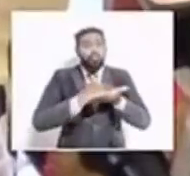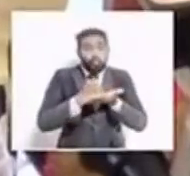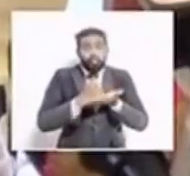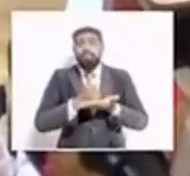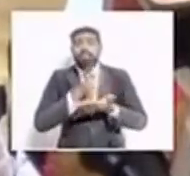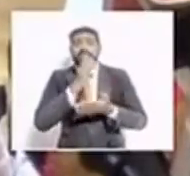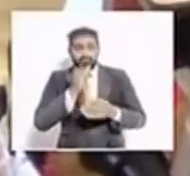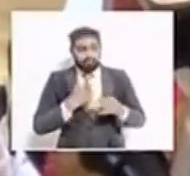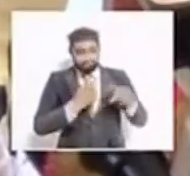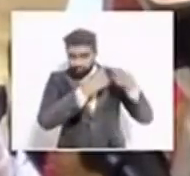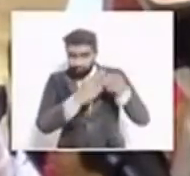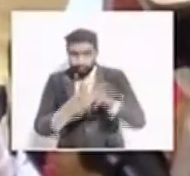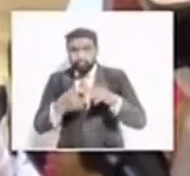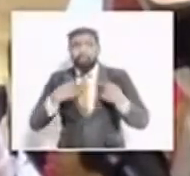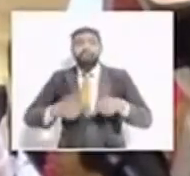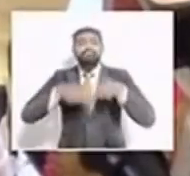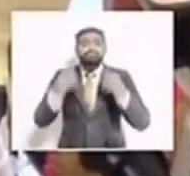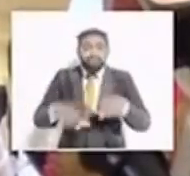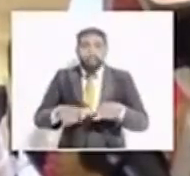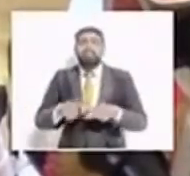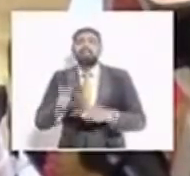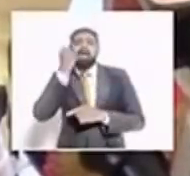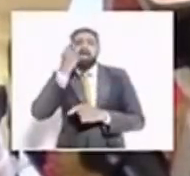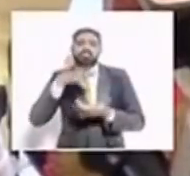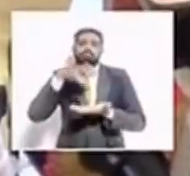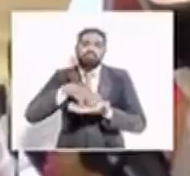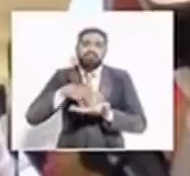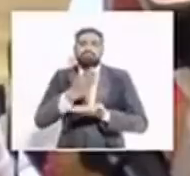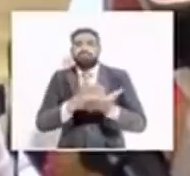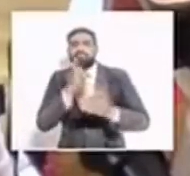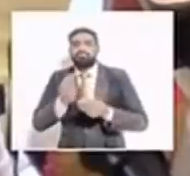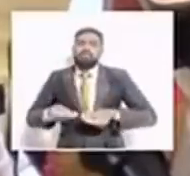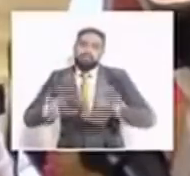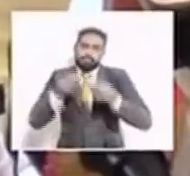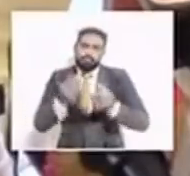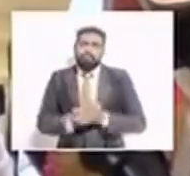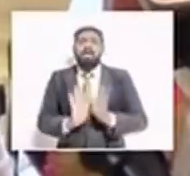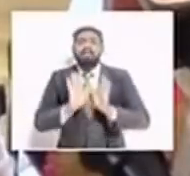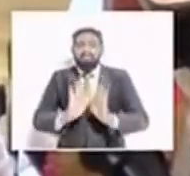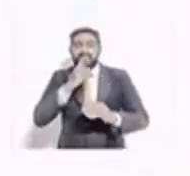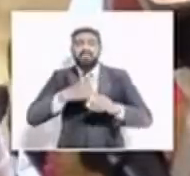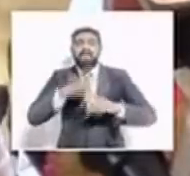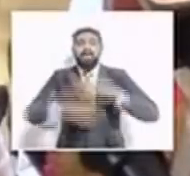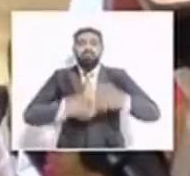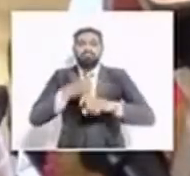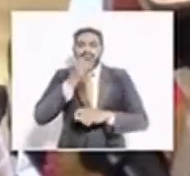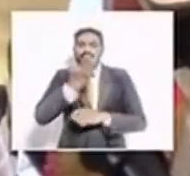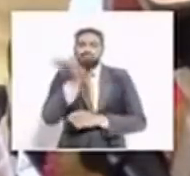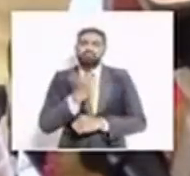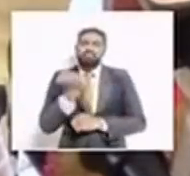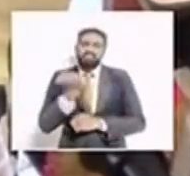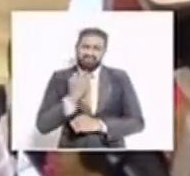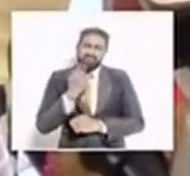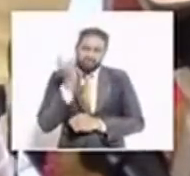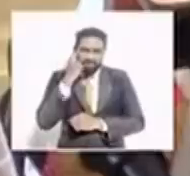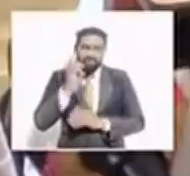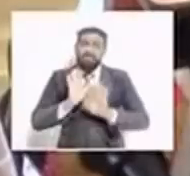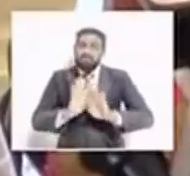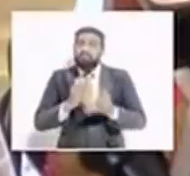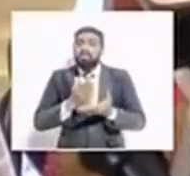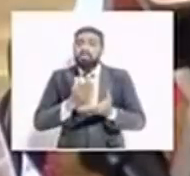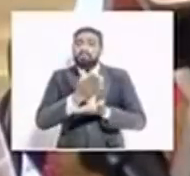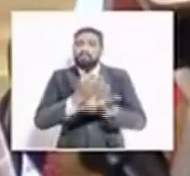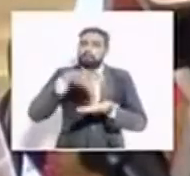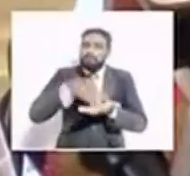they imposed. However, it is the consumers who are suffering. We believe the prices of buns and the short eats will increase by 10 rupees.